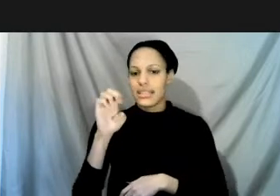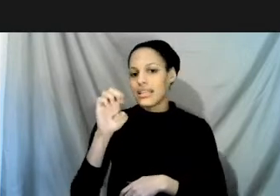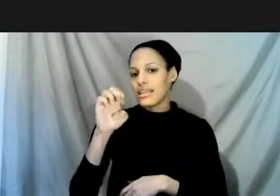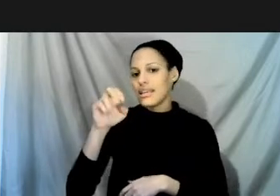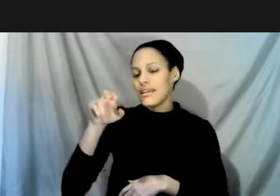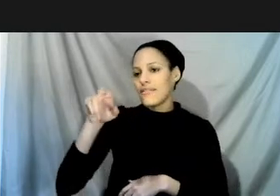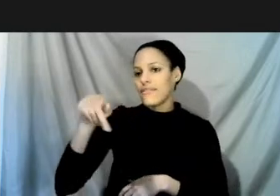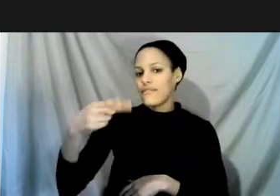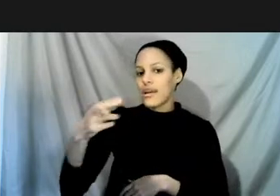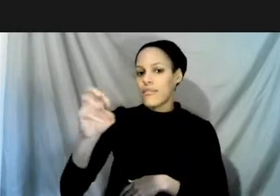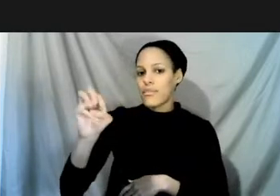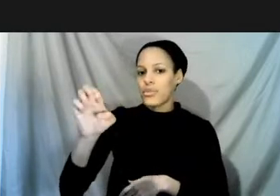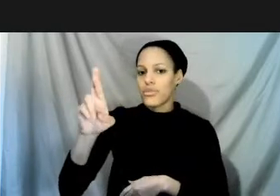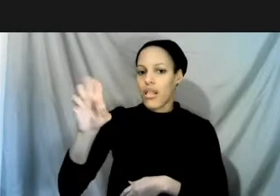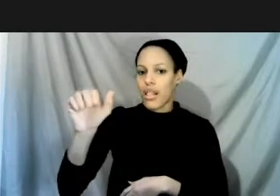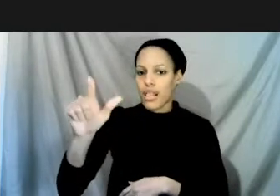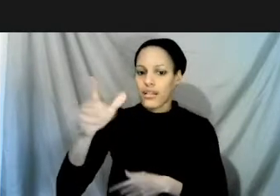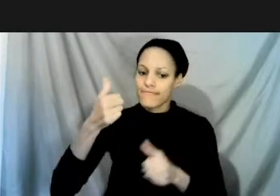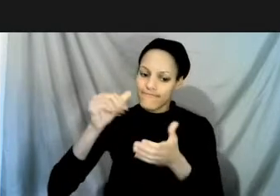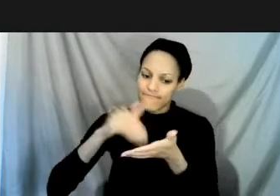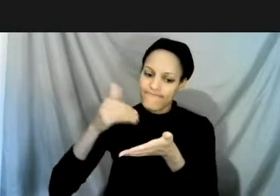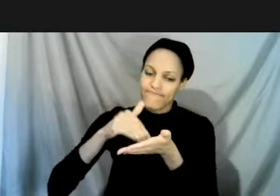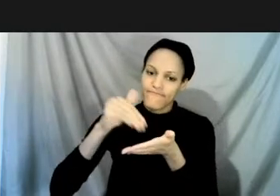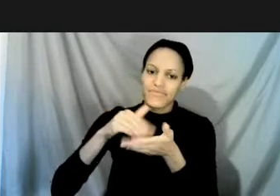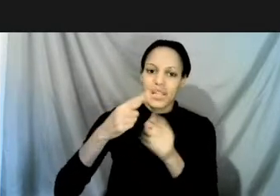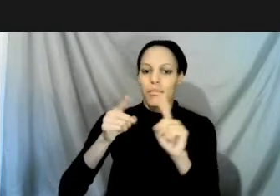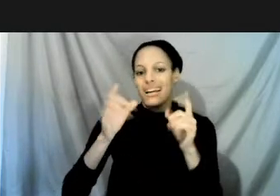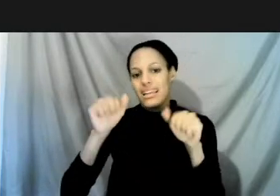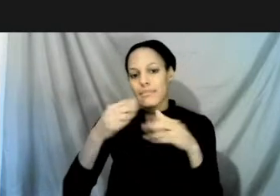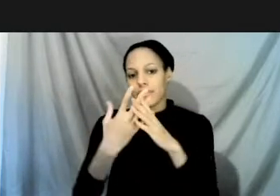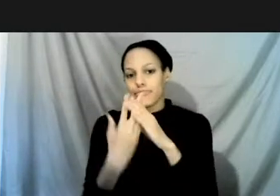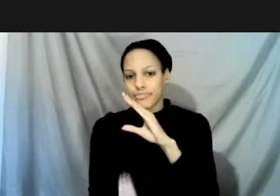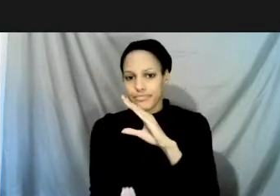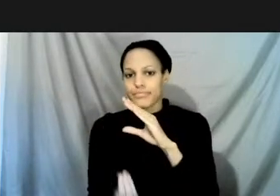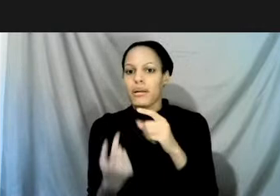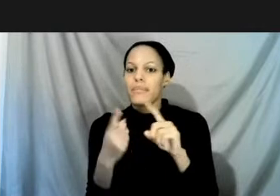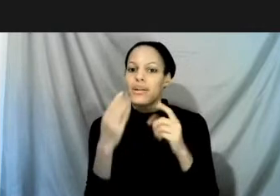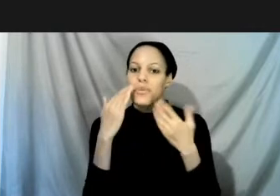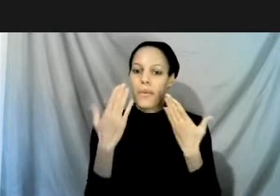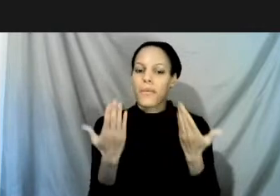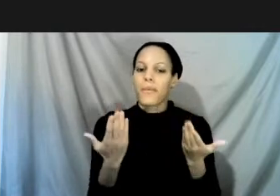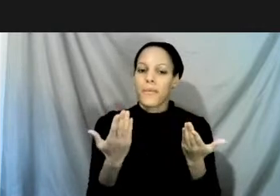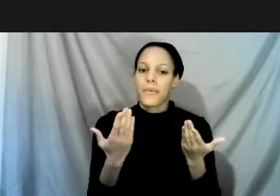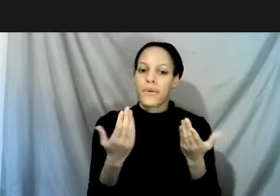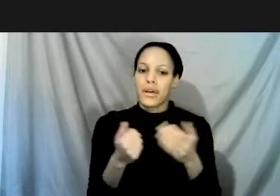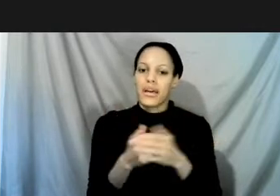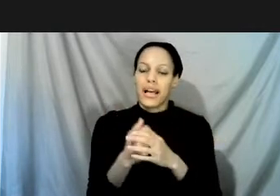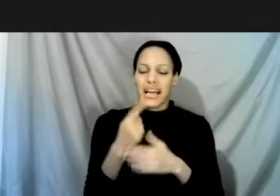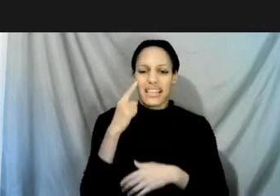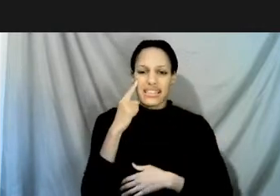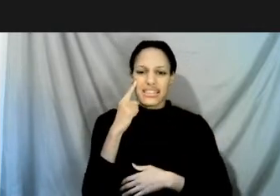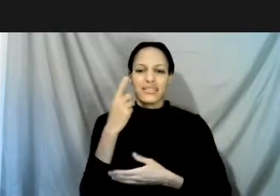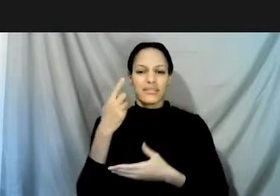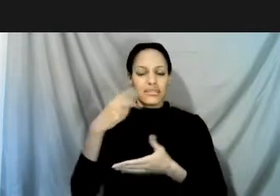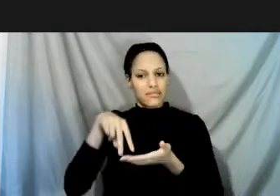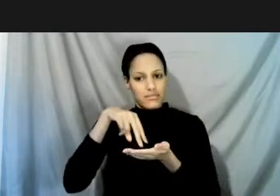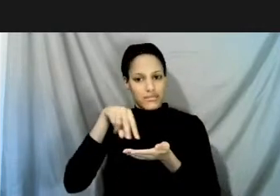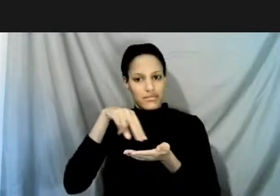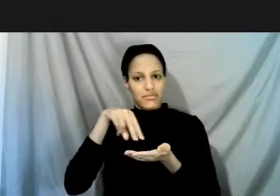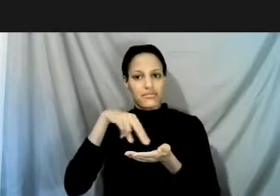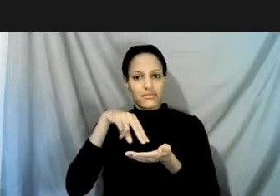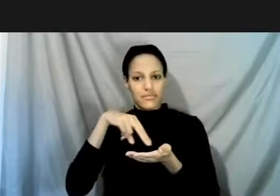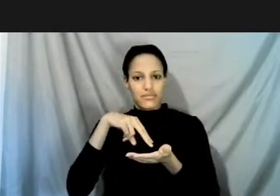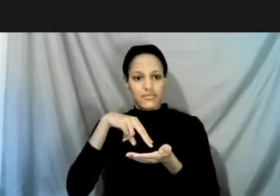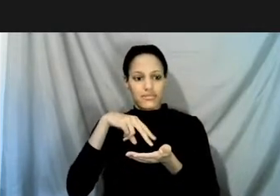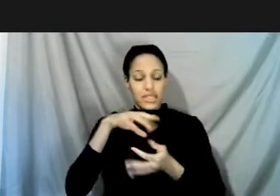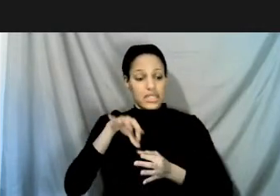it's gone. Well, that there's that one aspect of it, but I believe that dance, the